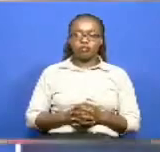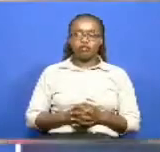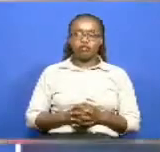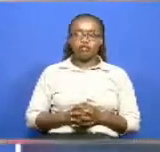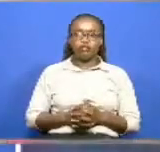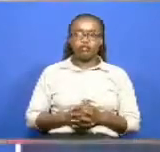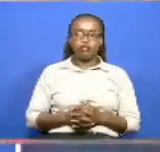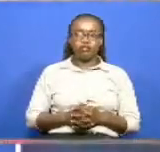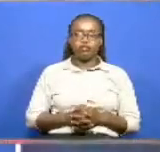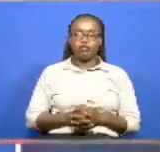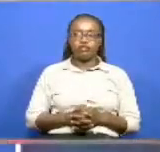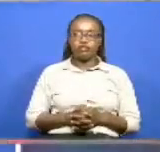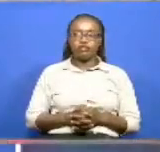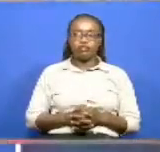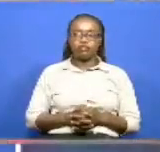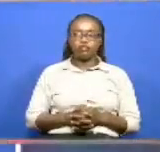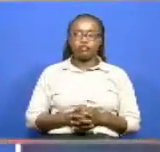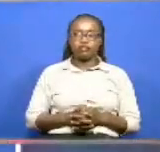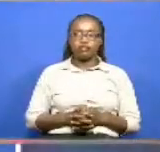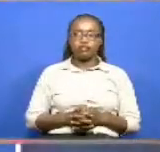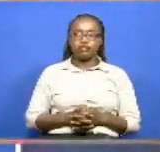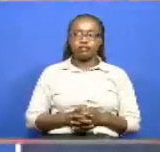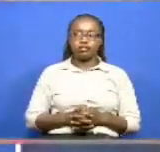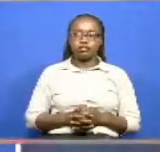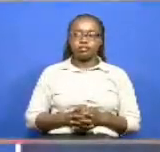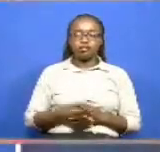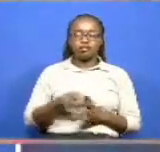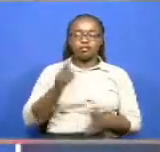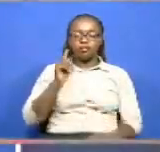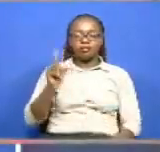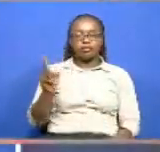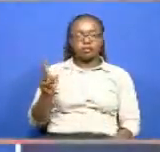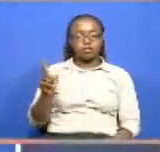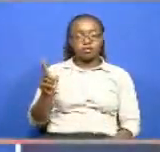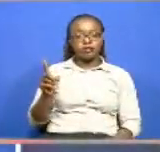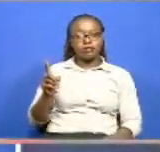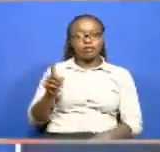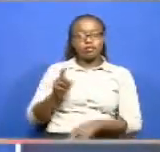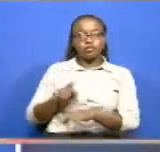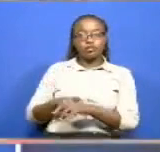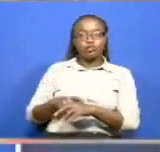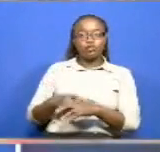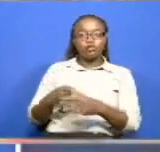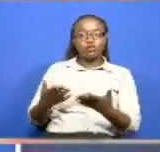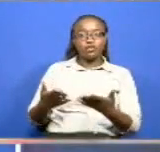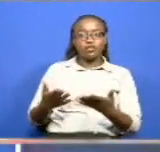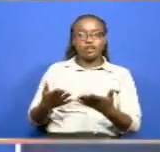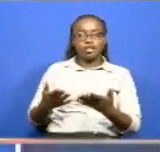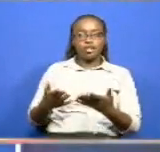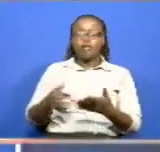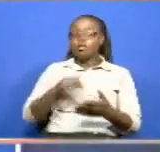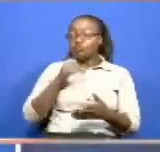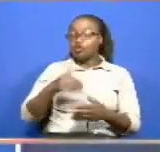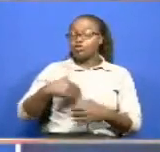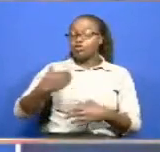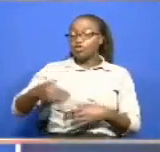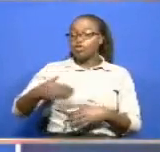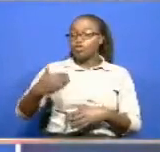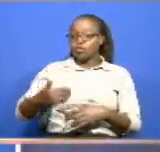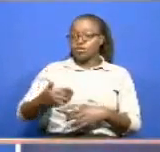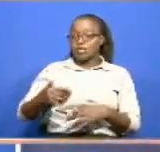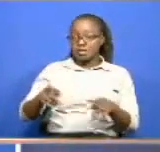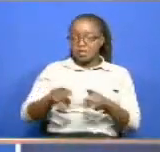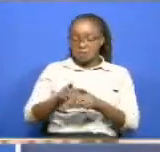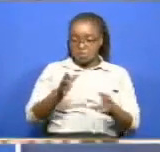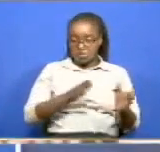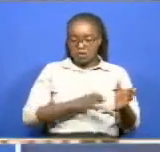to be beaten. And today, it was Eliud Kipchoge's turn to find out that it doesn't always go according to plan